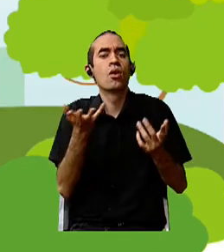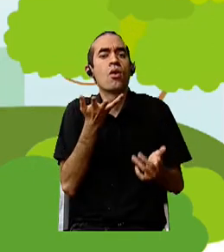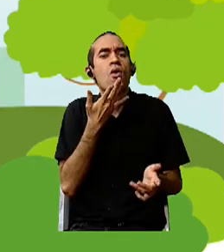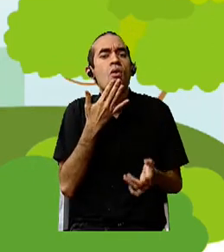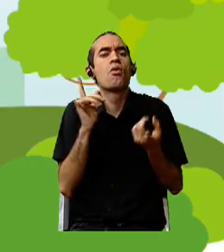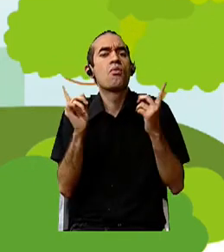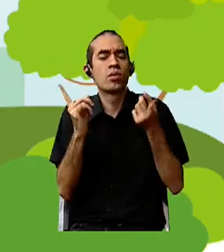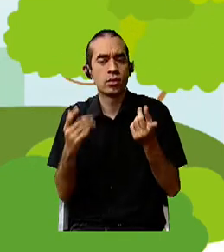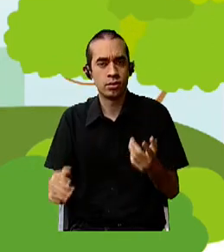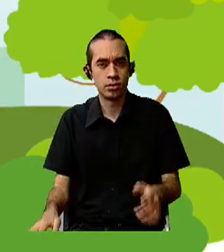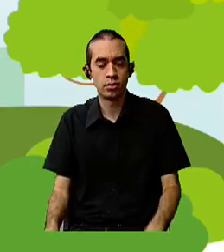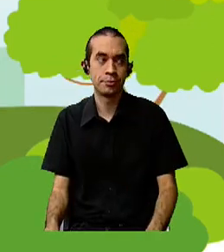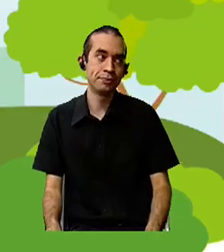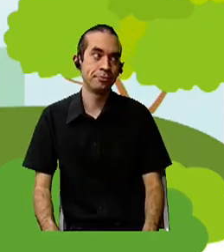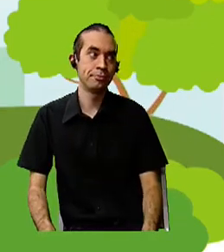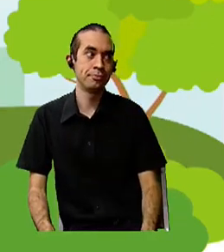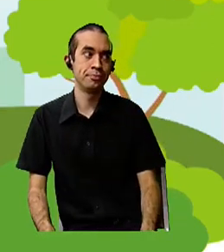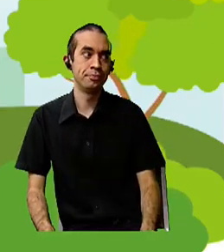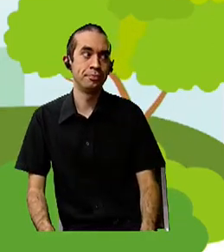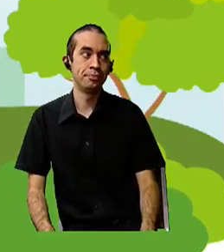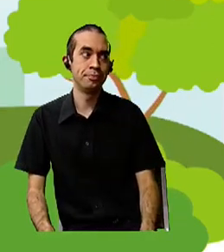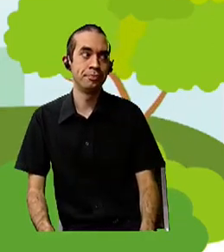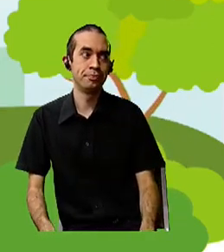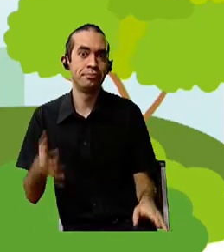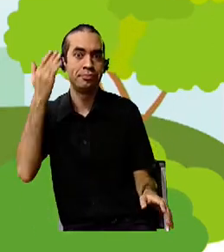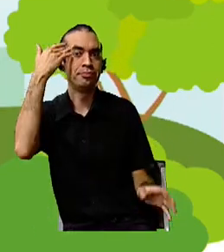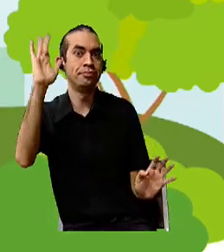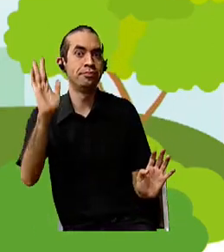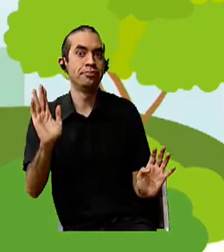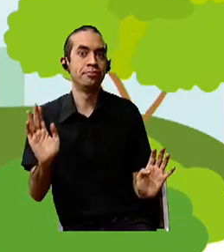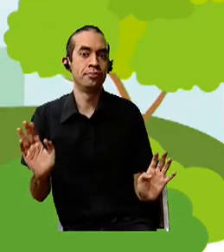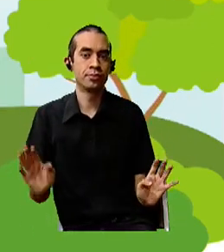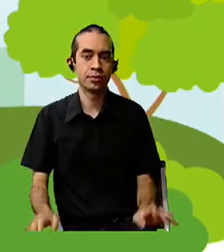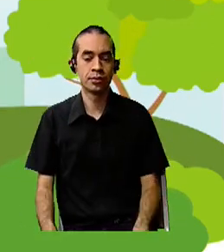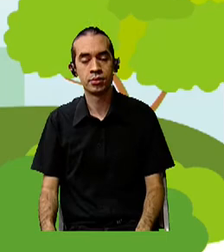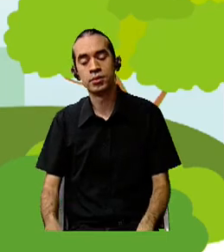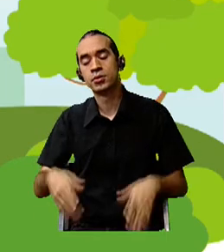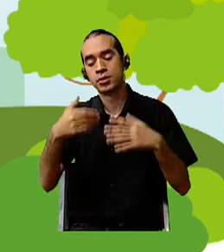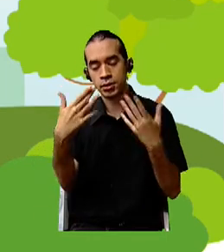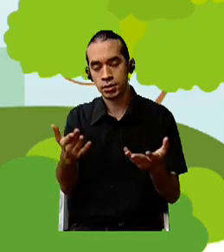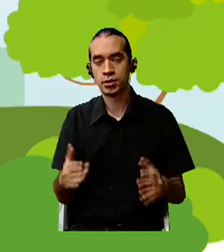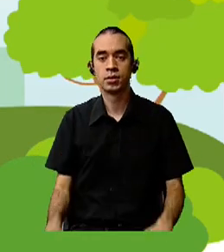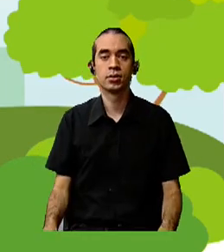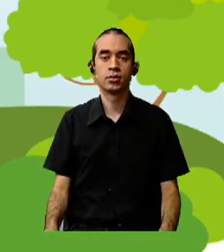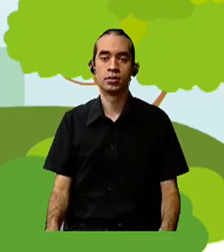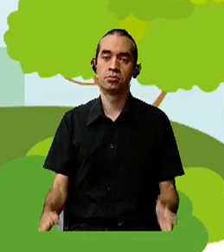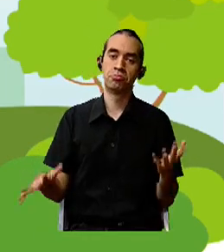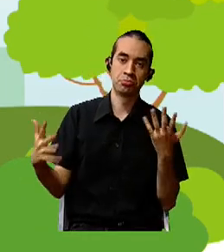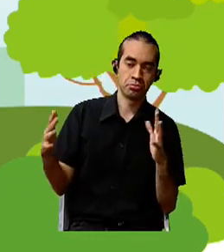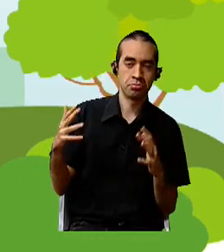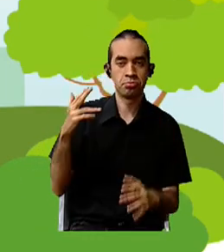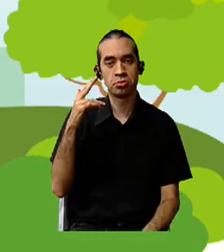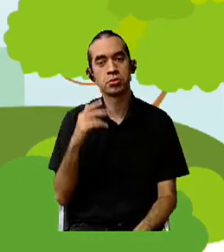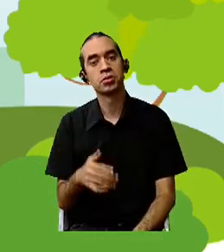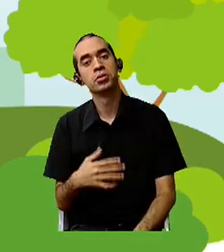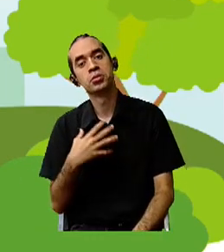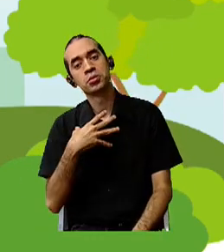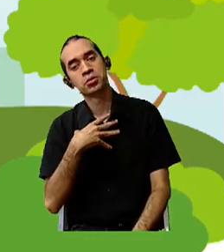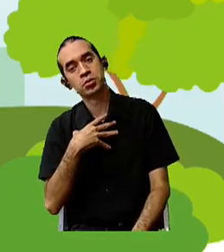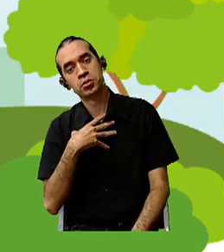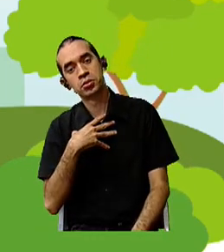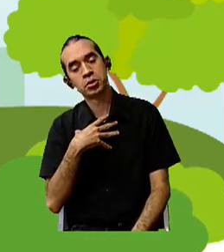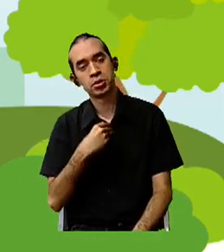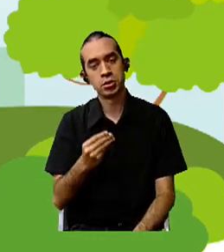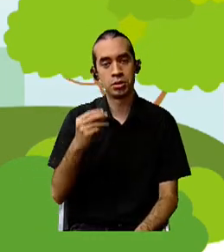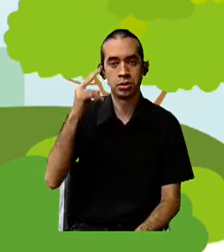rabbit? Well, I don't know. Well, Chuli, it's a mixture of black and white. It